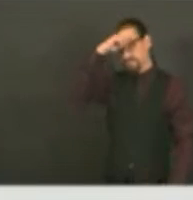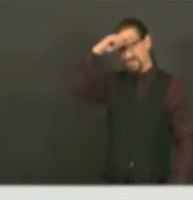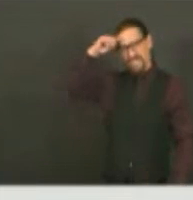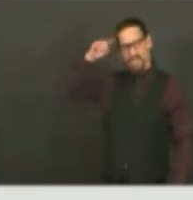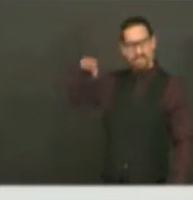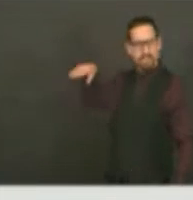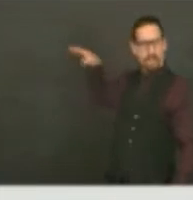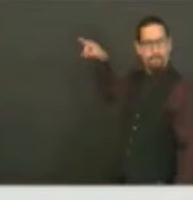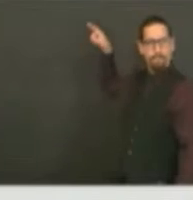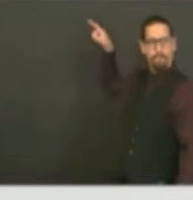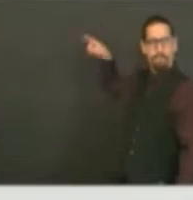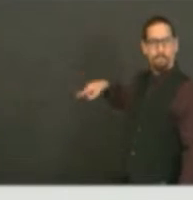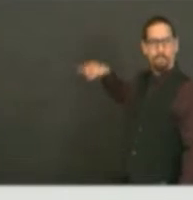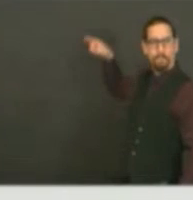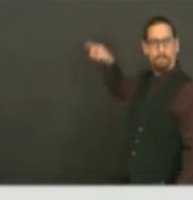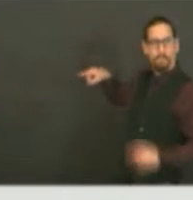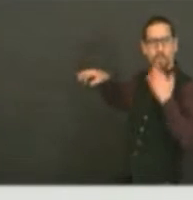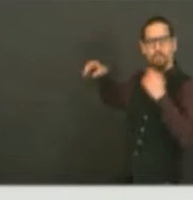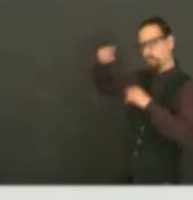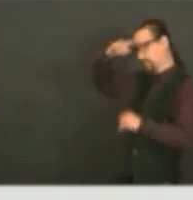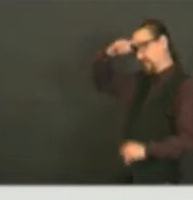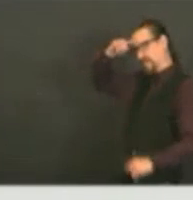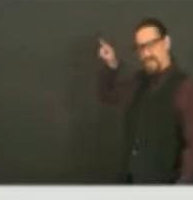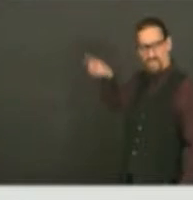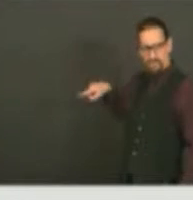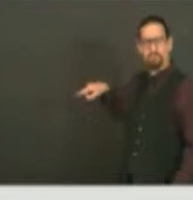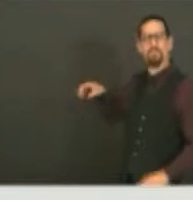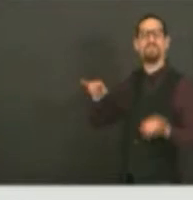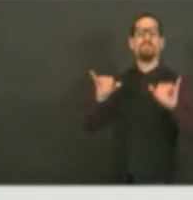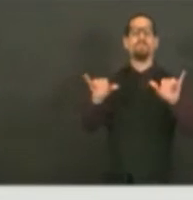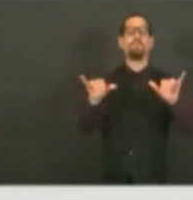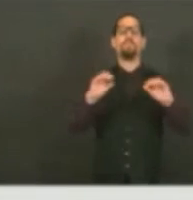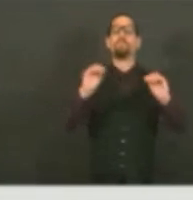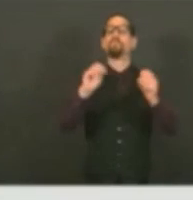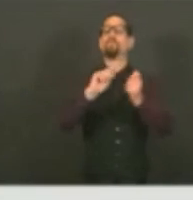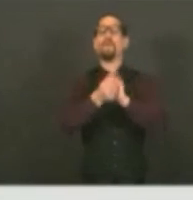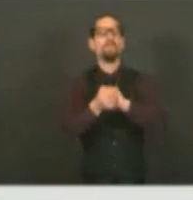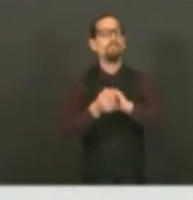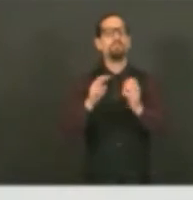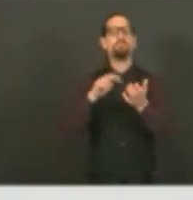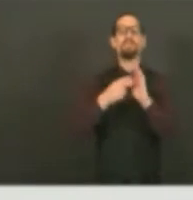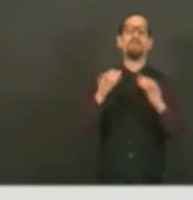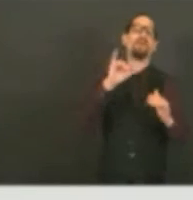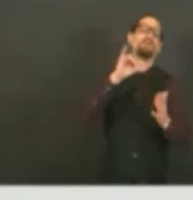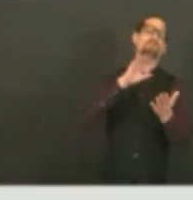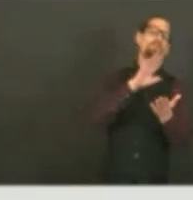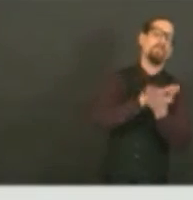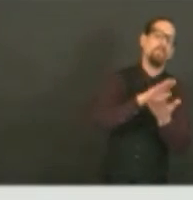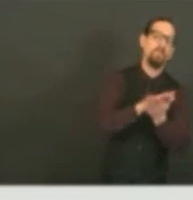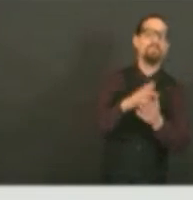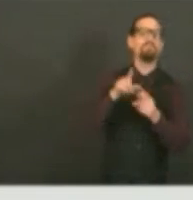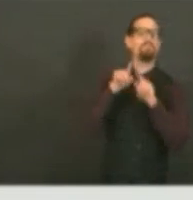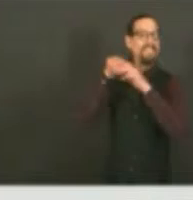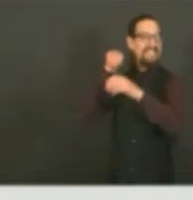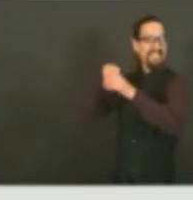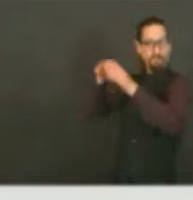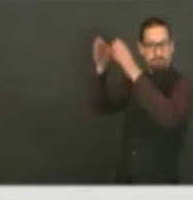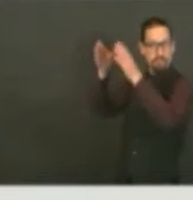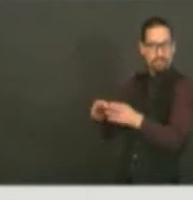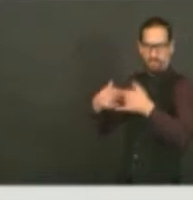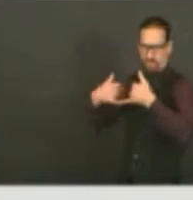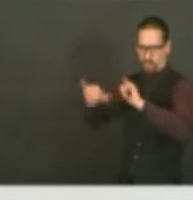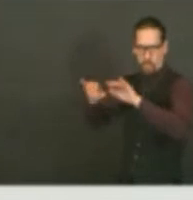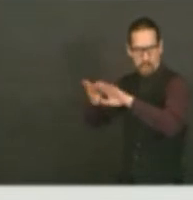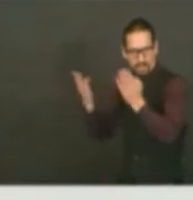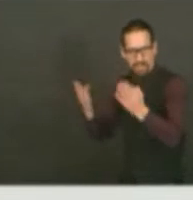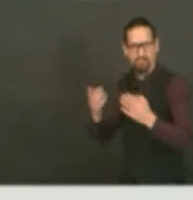We want schools to remain open to in-person learning for as many students as possible. I